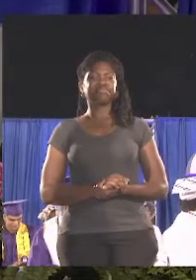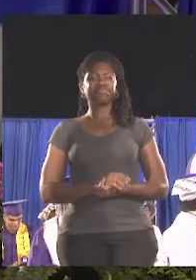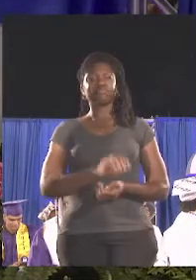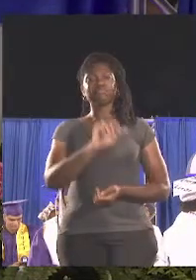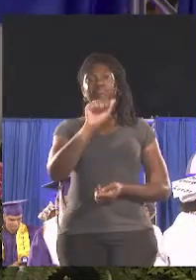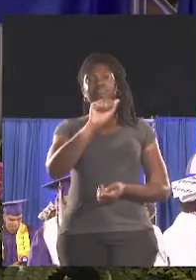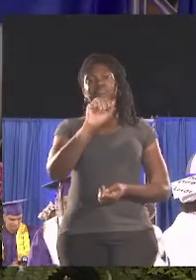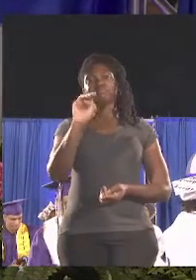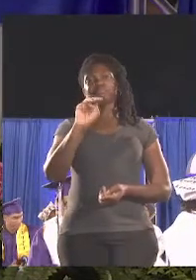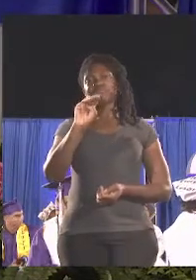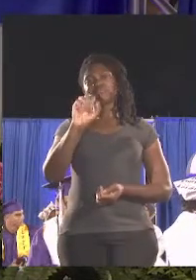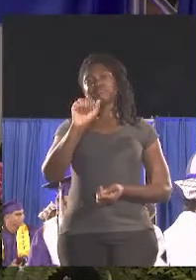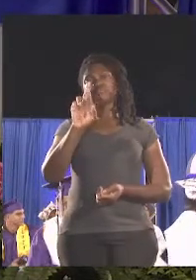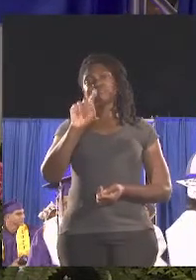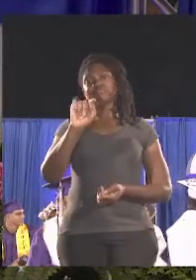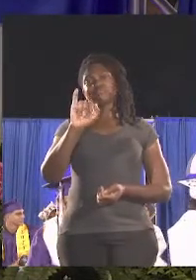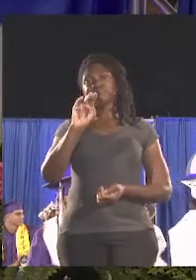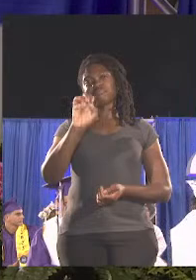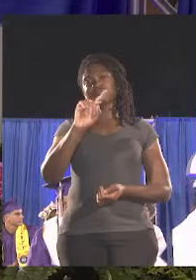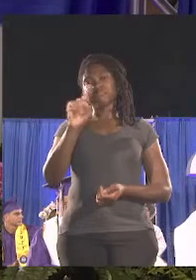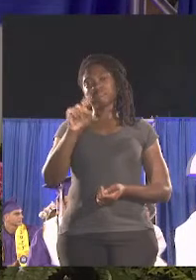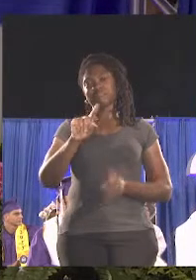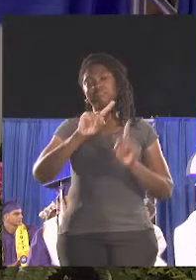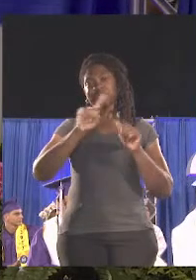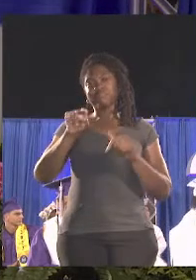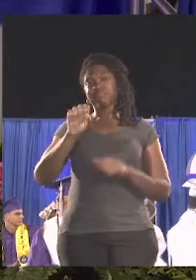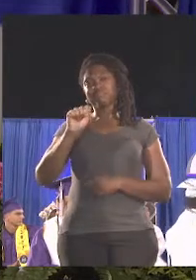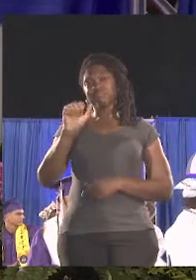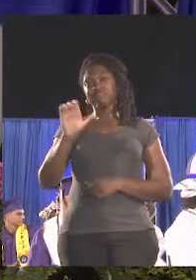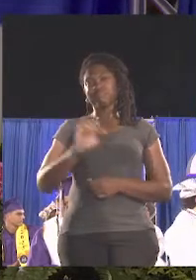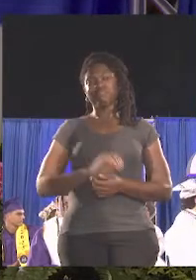Abriela M. Martinez, San Antonio College.